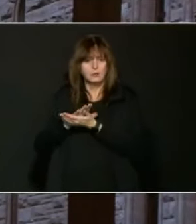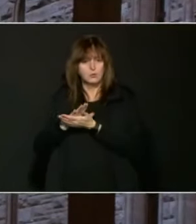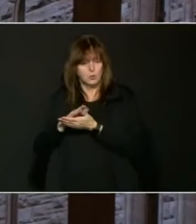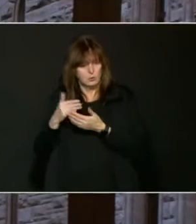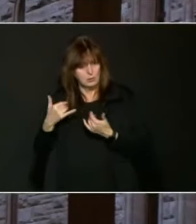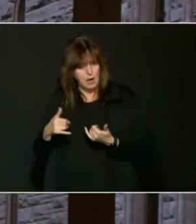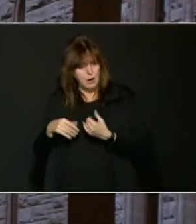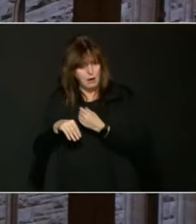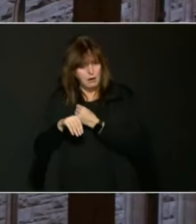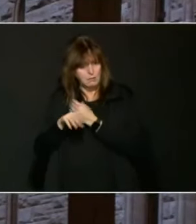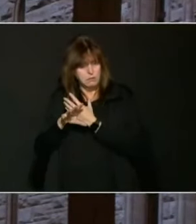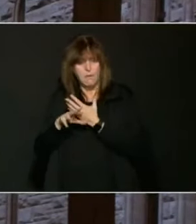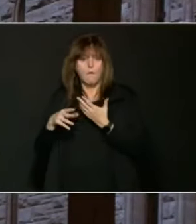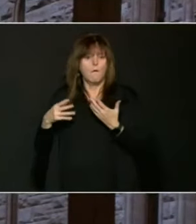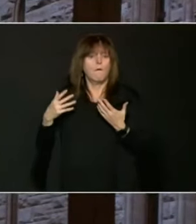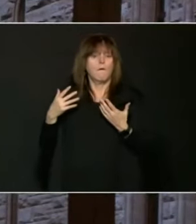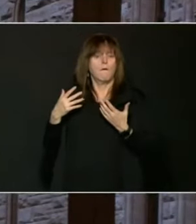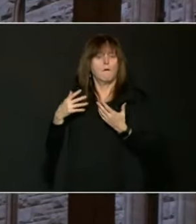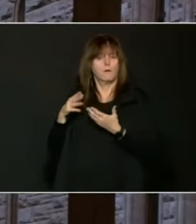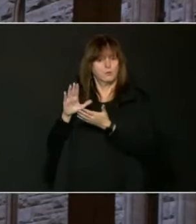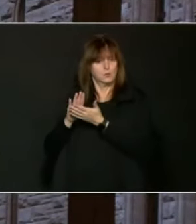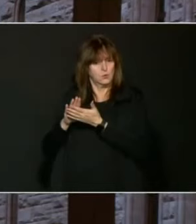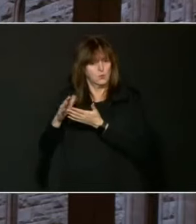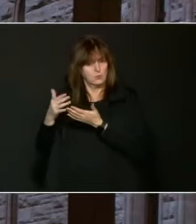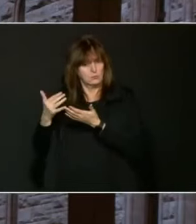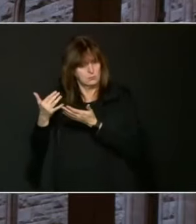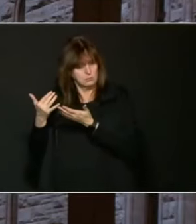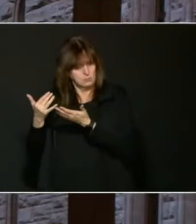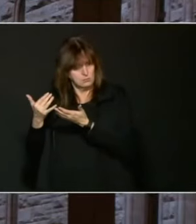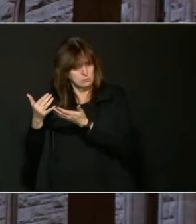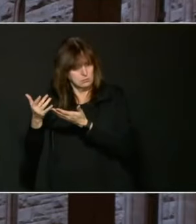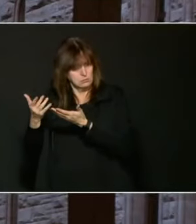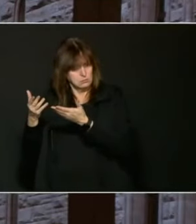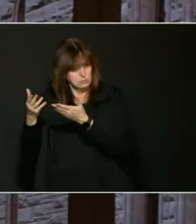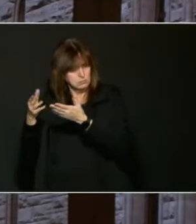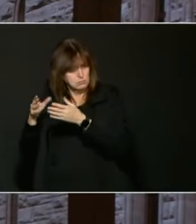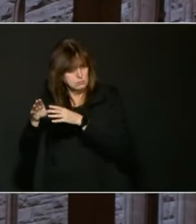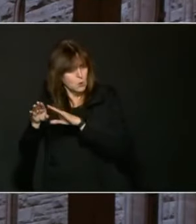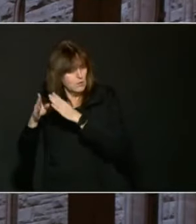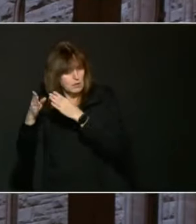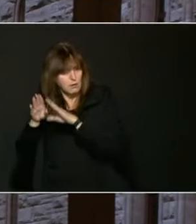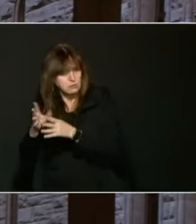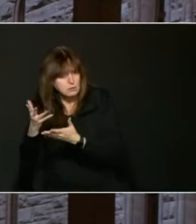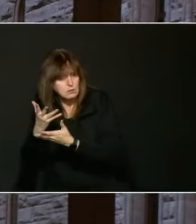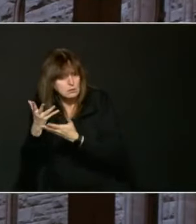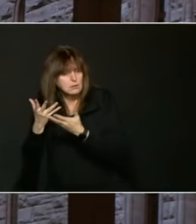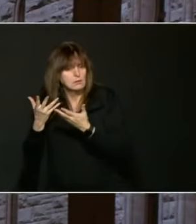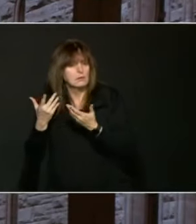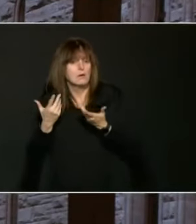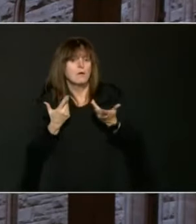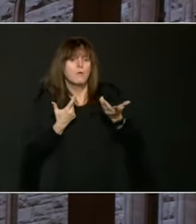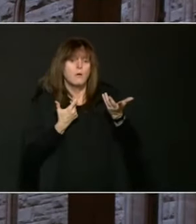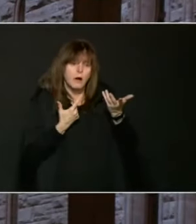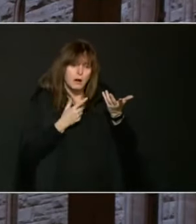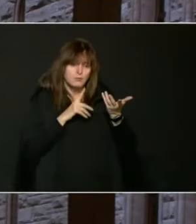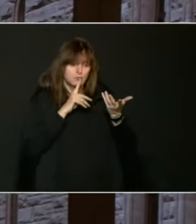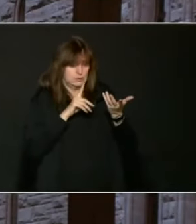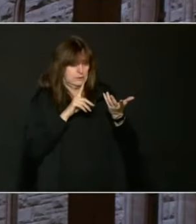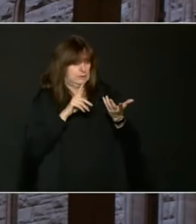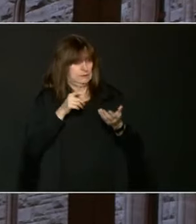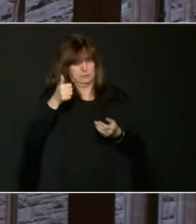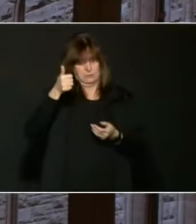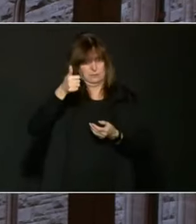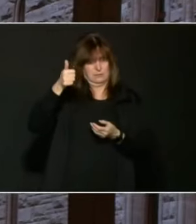virtual learning for students, as we haven't done in other parts, it's fully within the power of Dr. DeMille to put